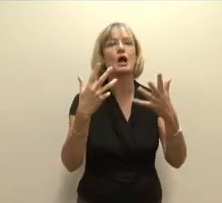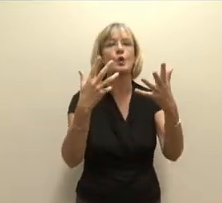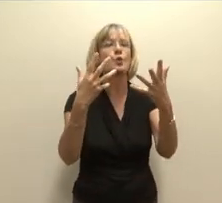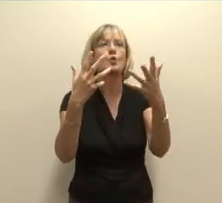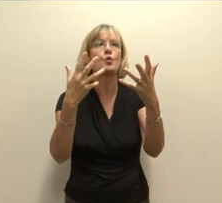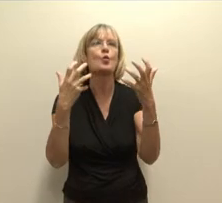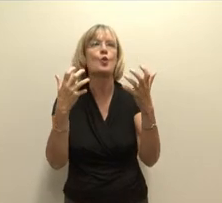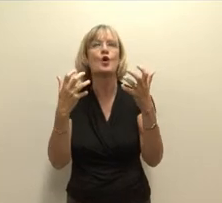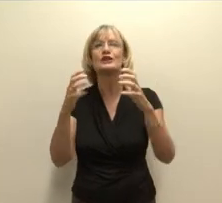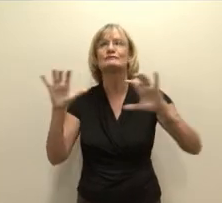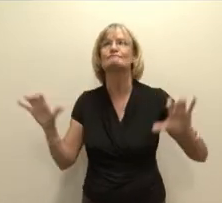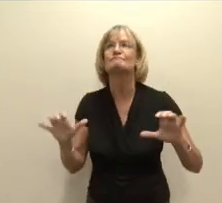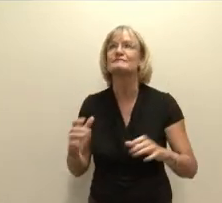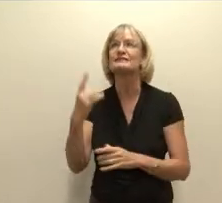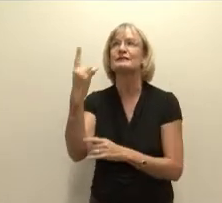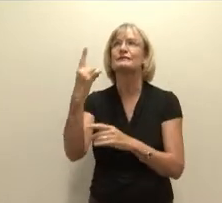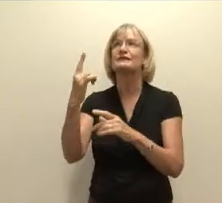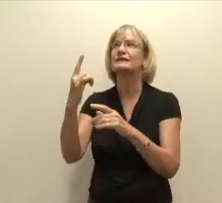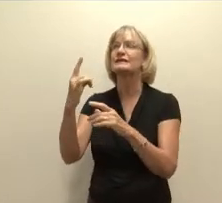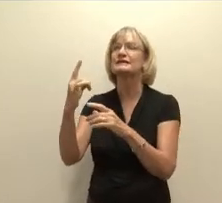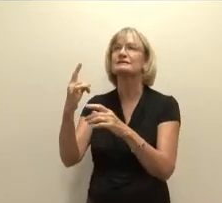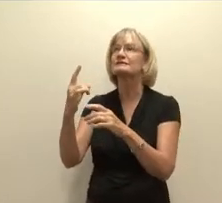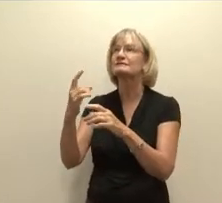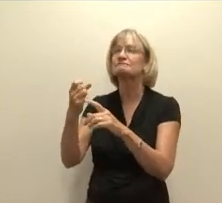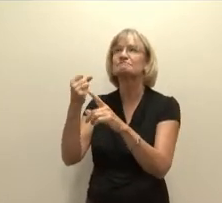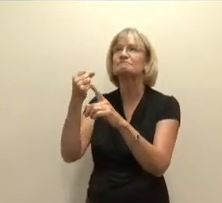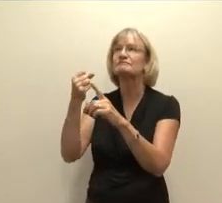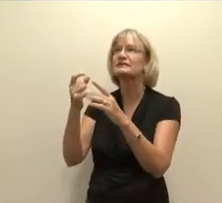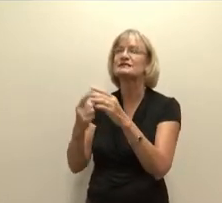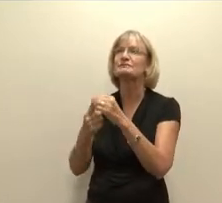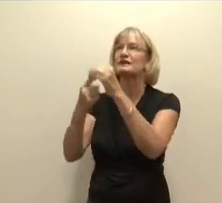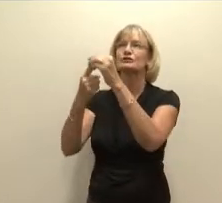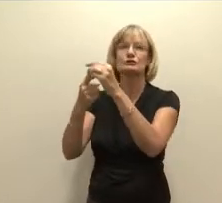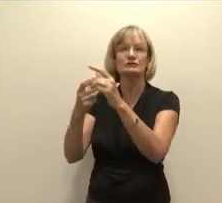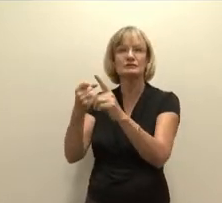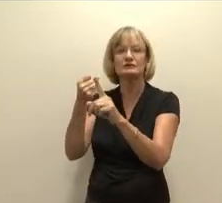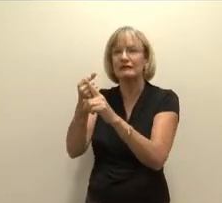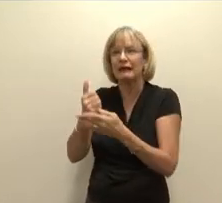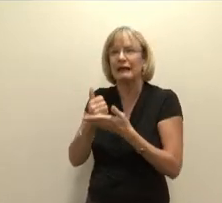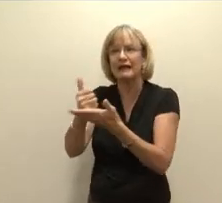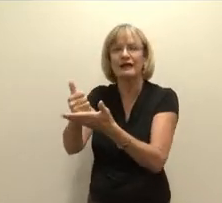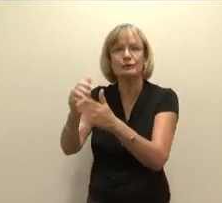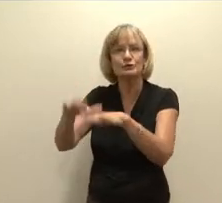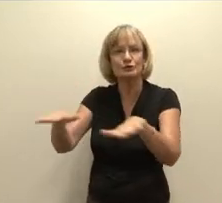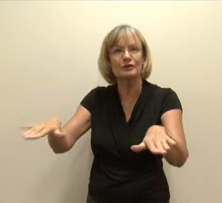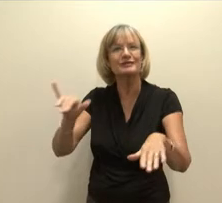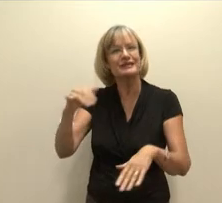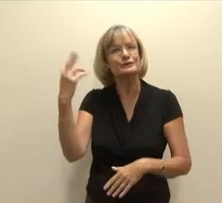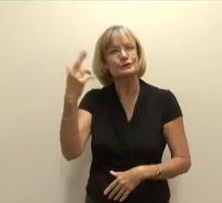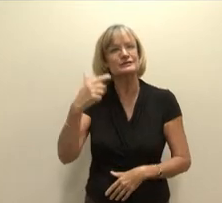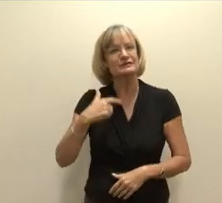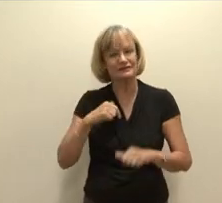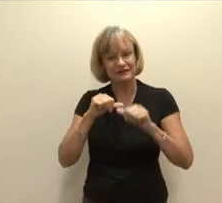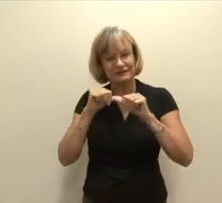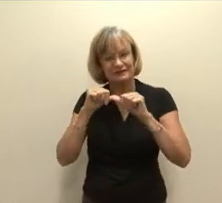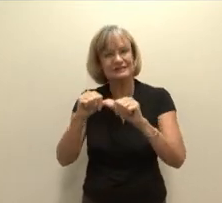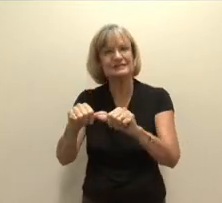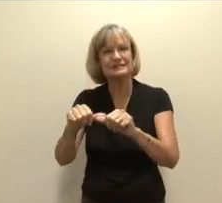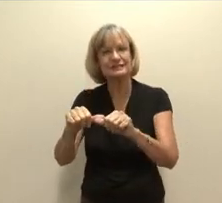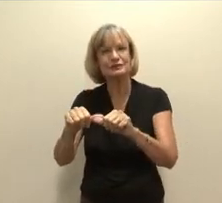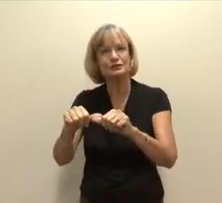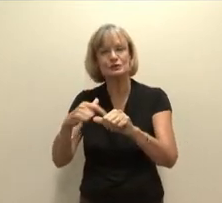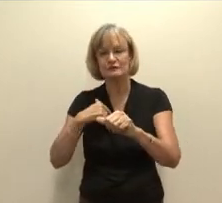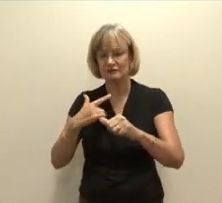something special and impact the lives of children is why I continue to be inspired